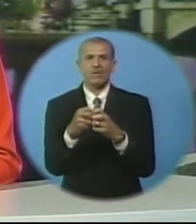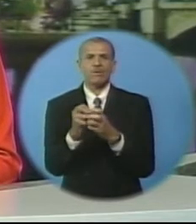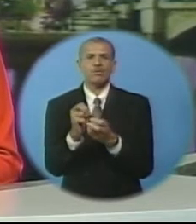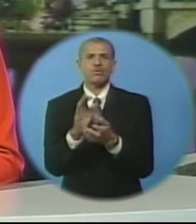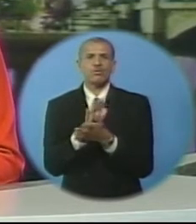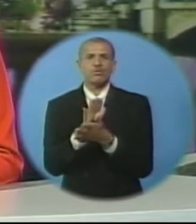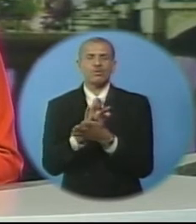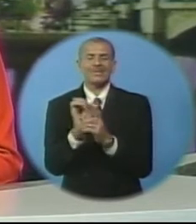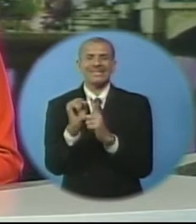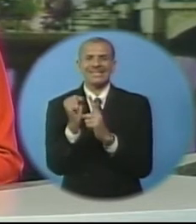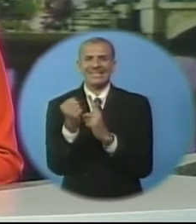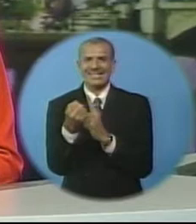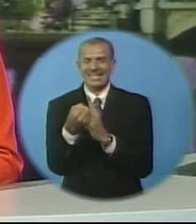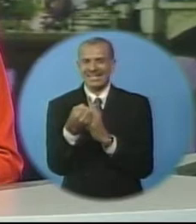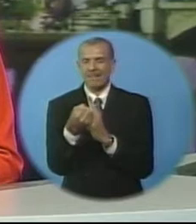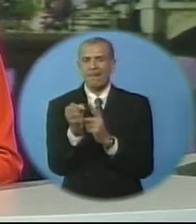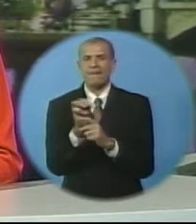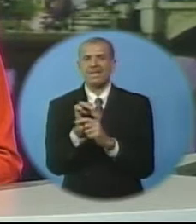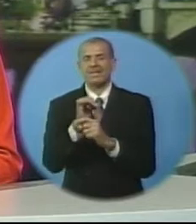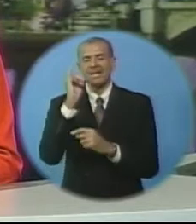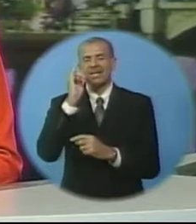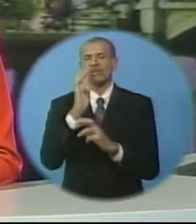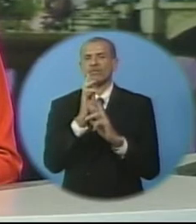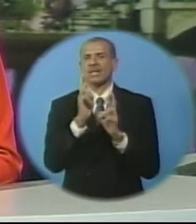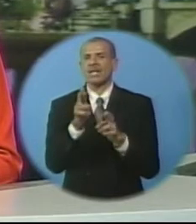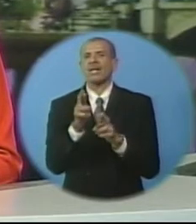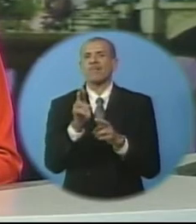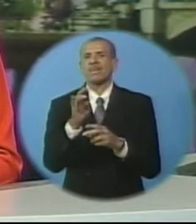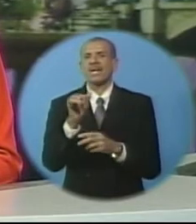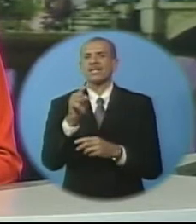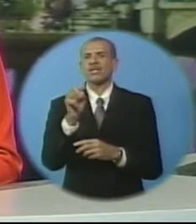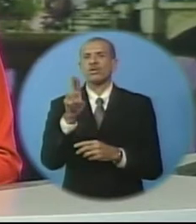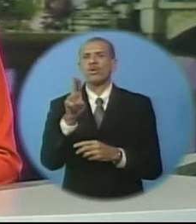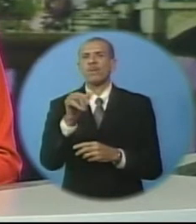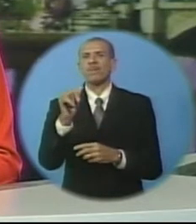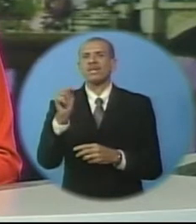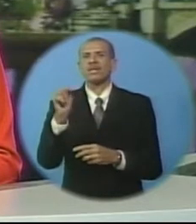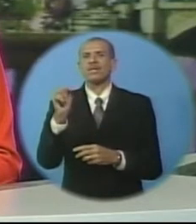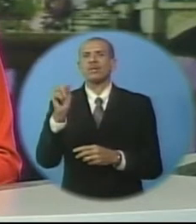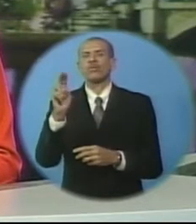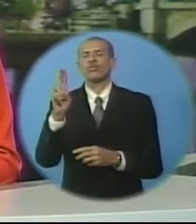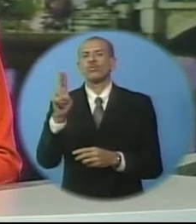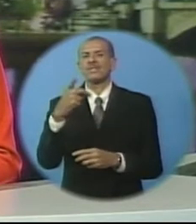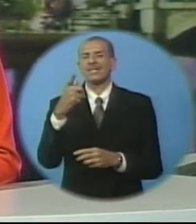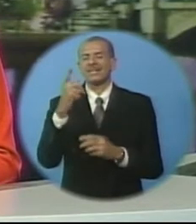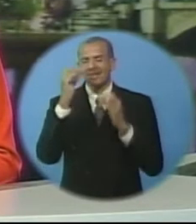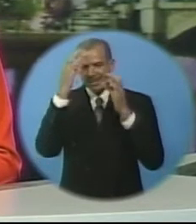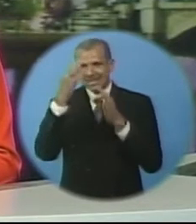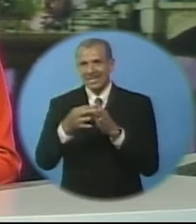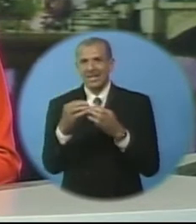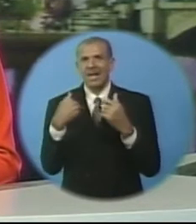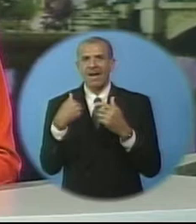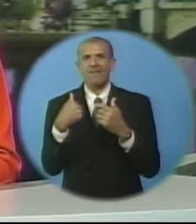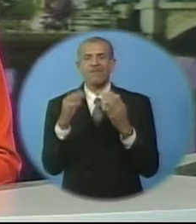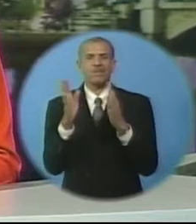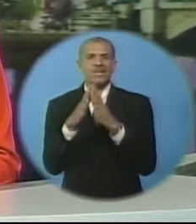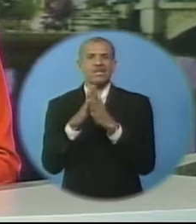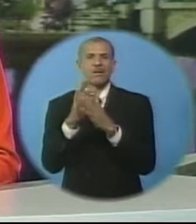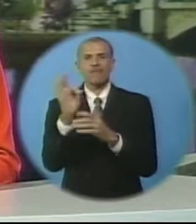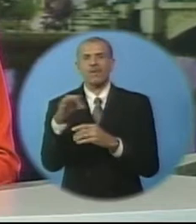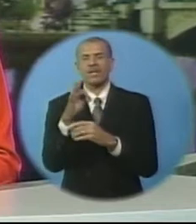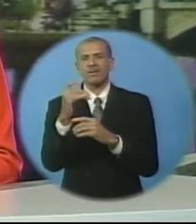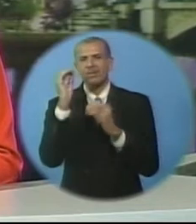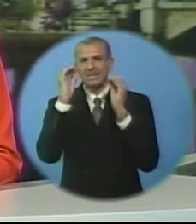system. Minister Innes was reacting to the BSTU and BUT's decision to hold two separate mass meetings on Friday